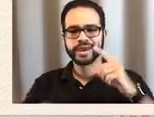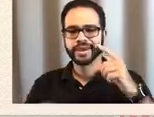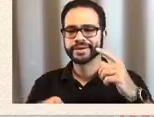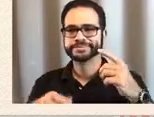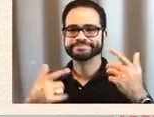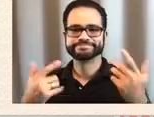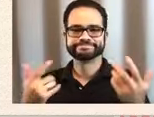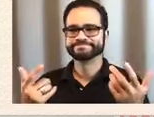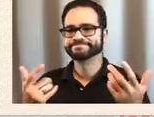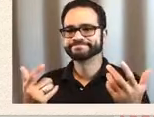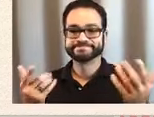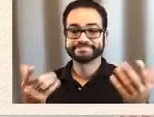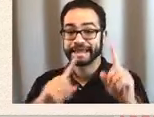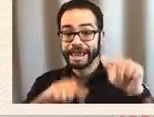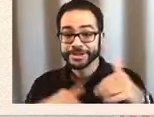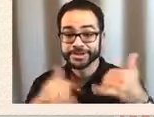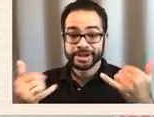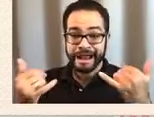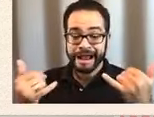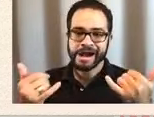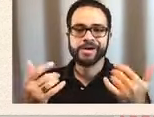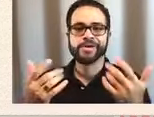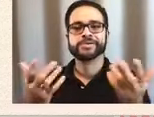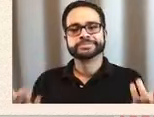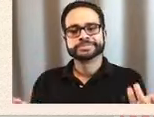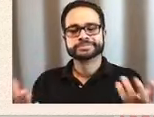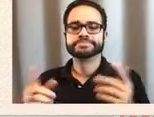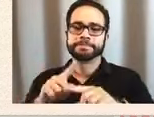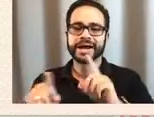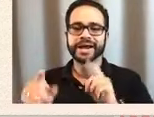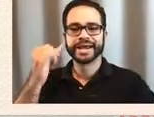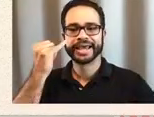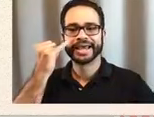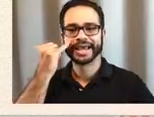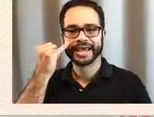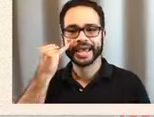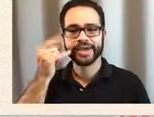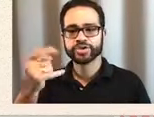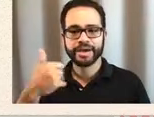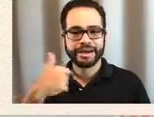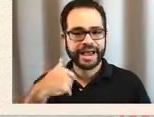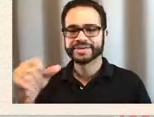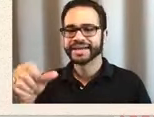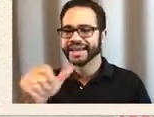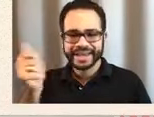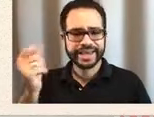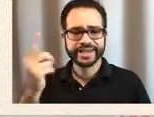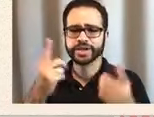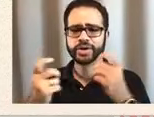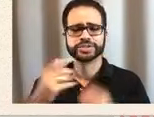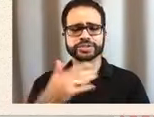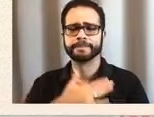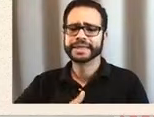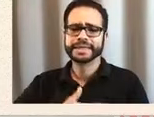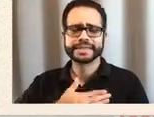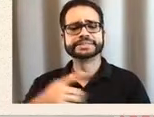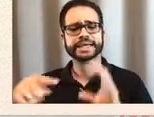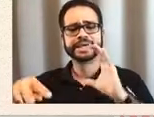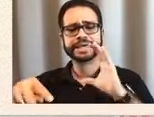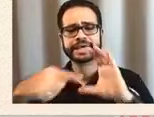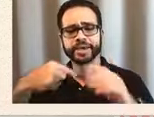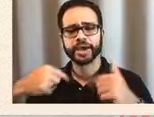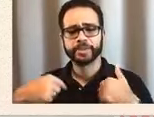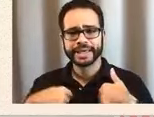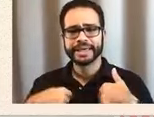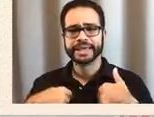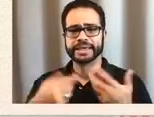questions right now. But if you do have any questions, please feel free to email me, and you can reach me at